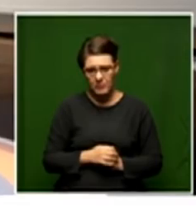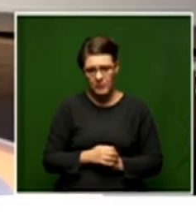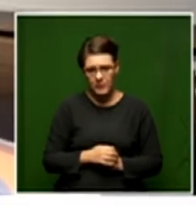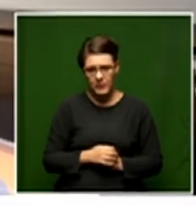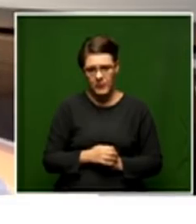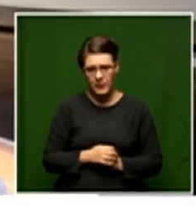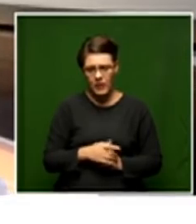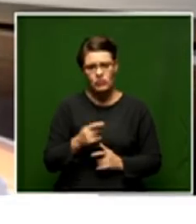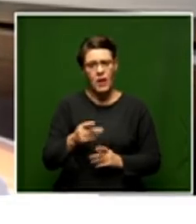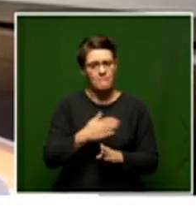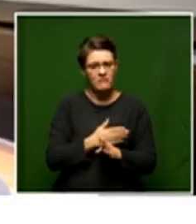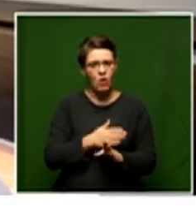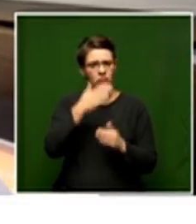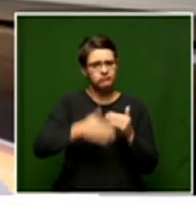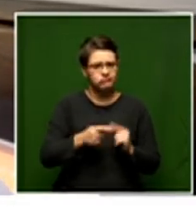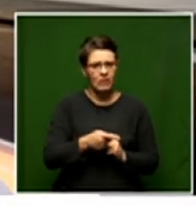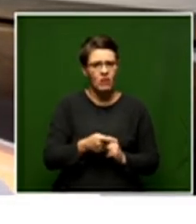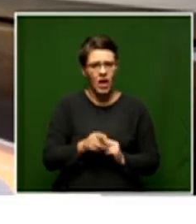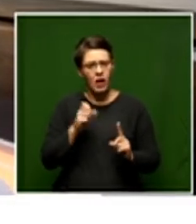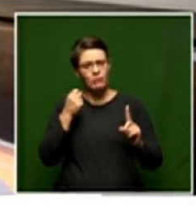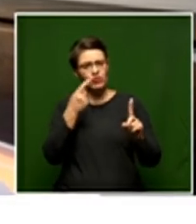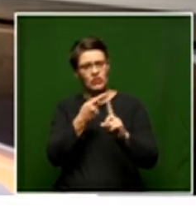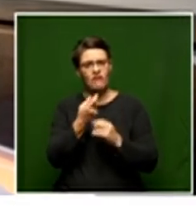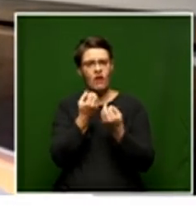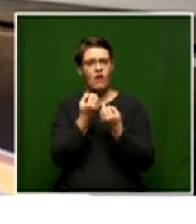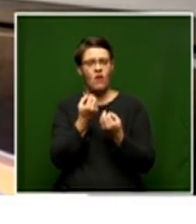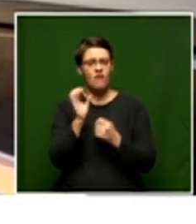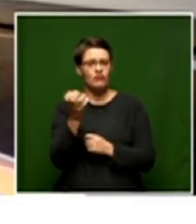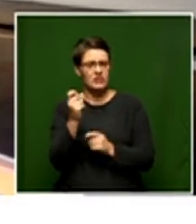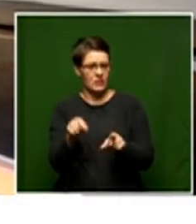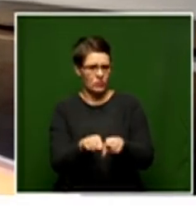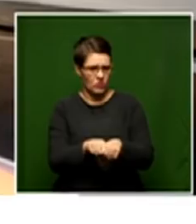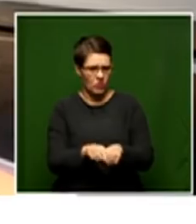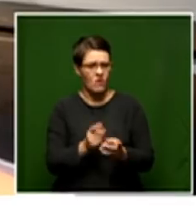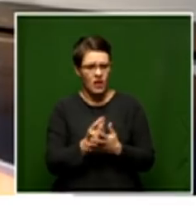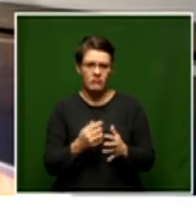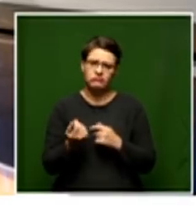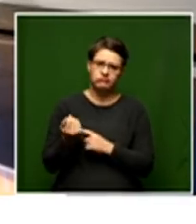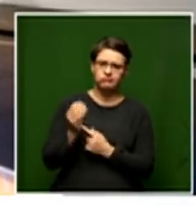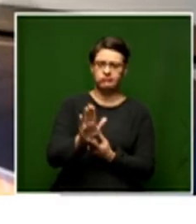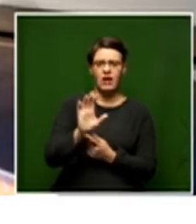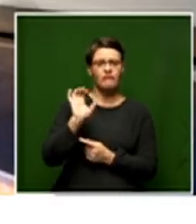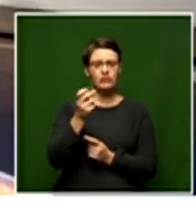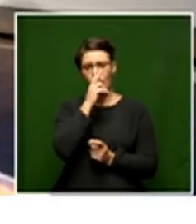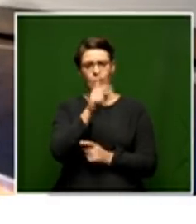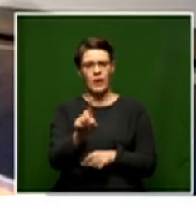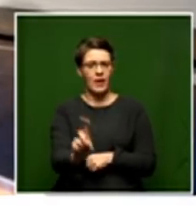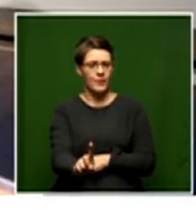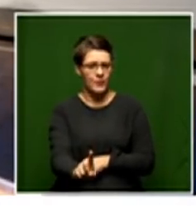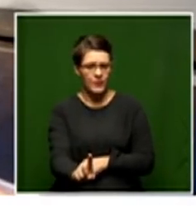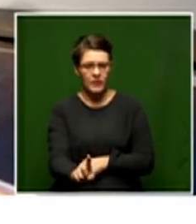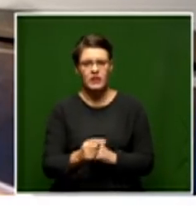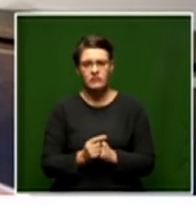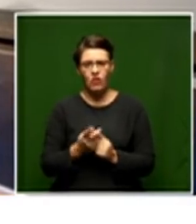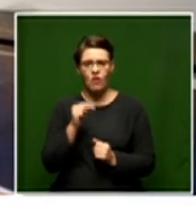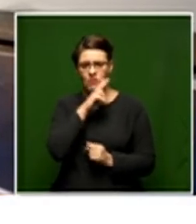Just before we wrap up here, I want to talk to the projections for the Free State as well. If we can put up how the Free State is looking at this point now